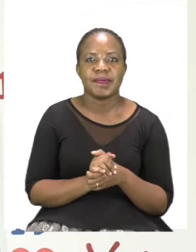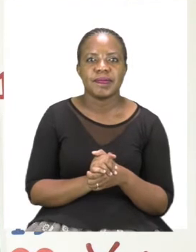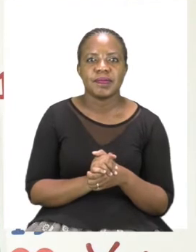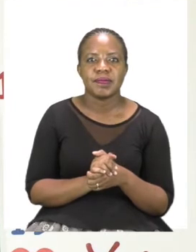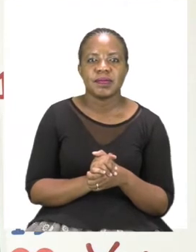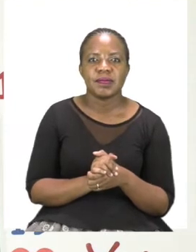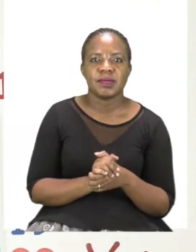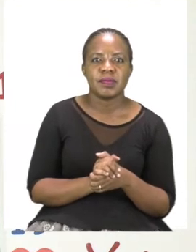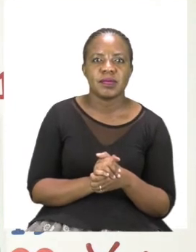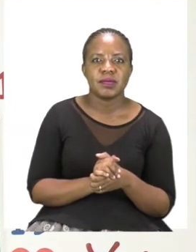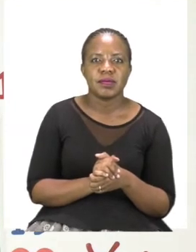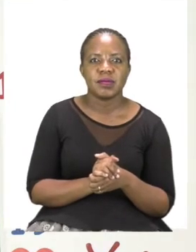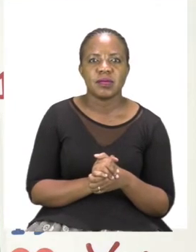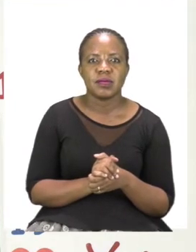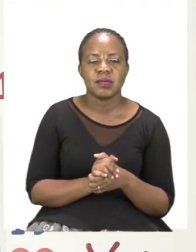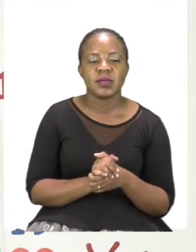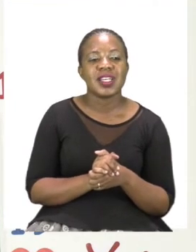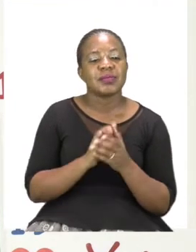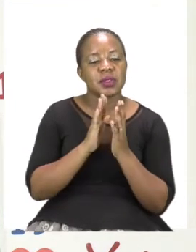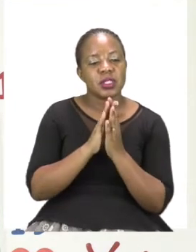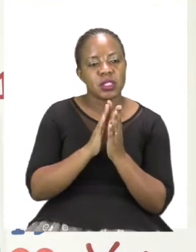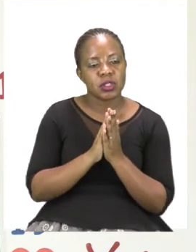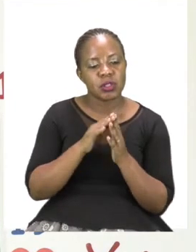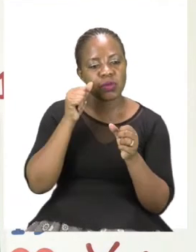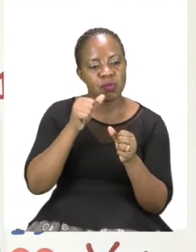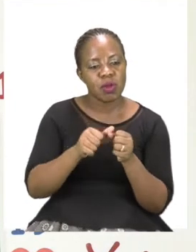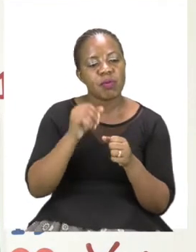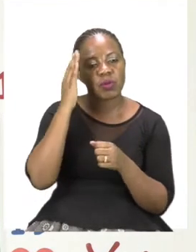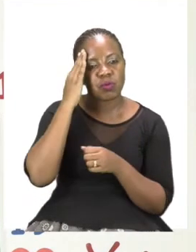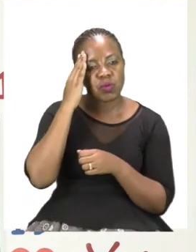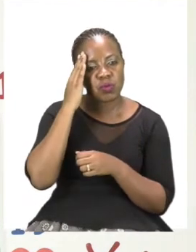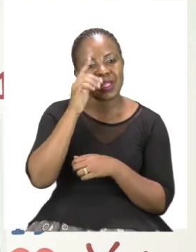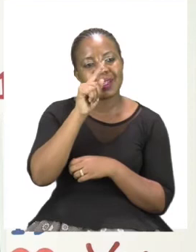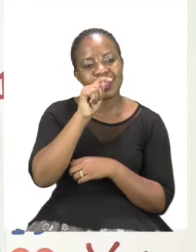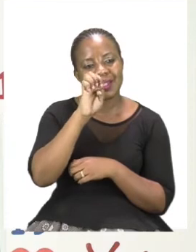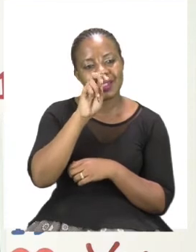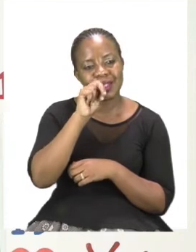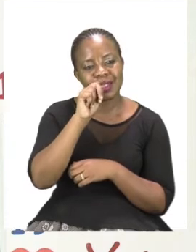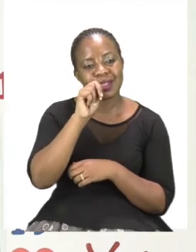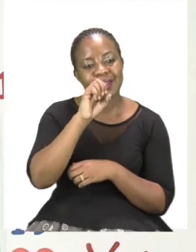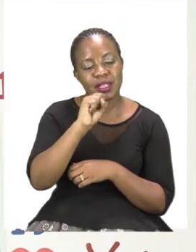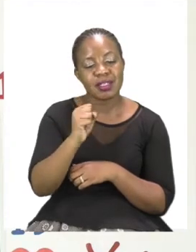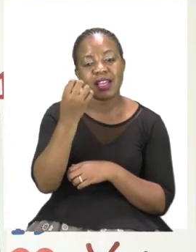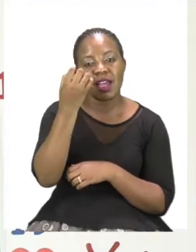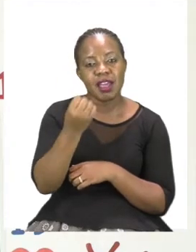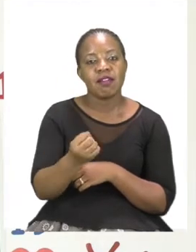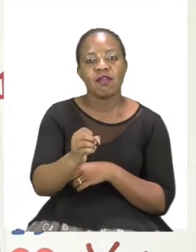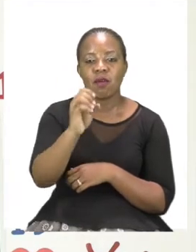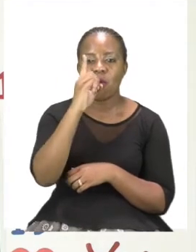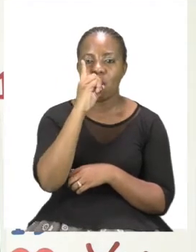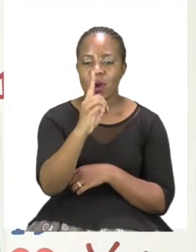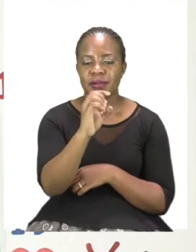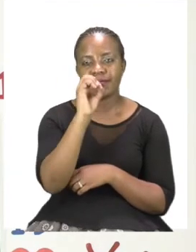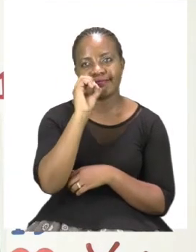and I need you to remember that our tens only has 1 0. So